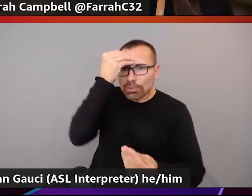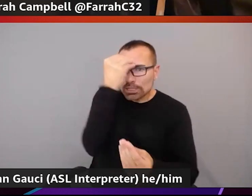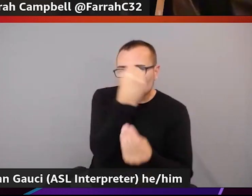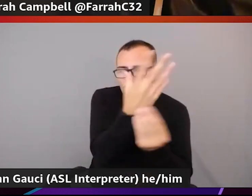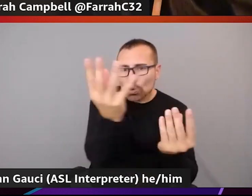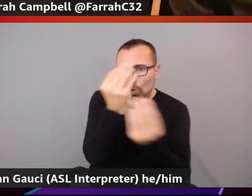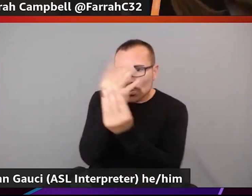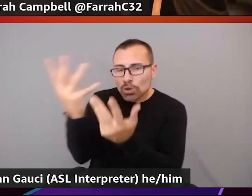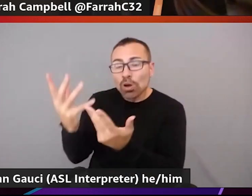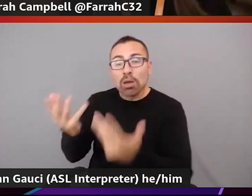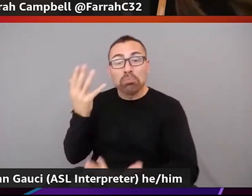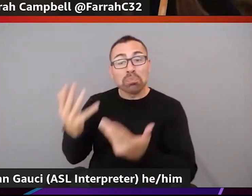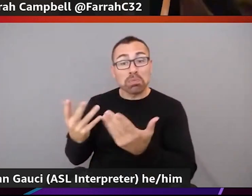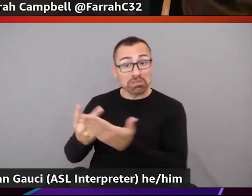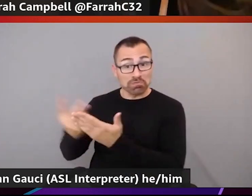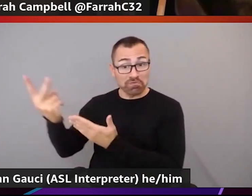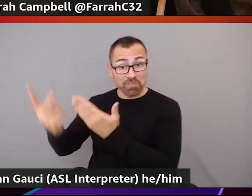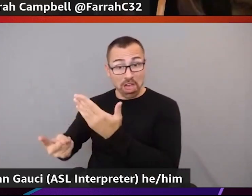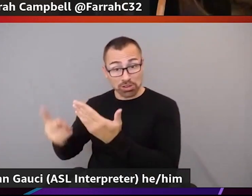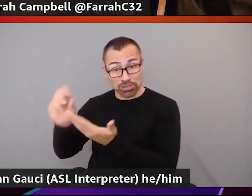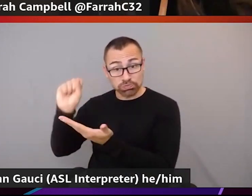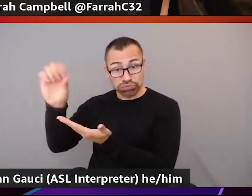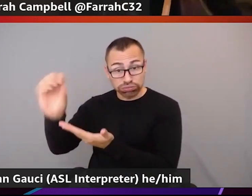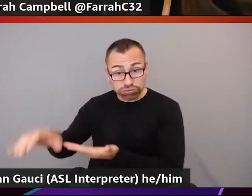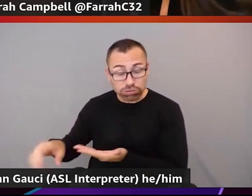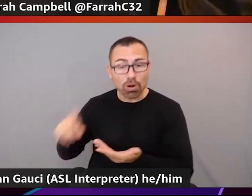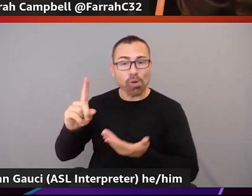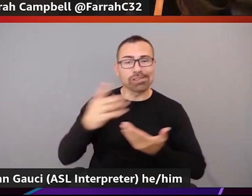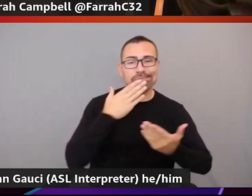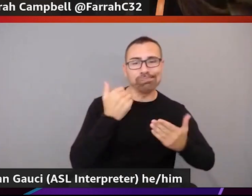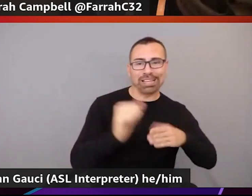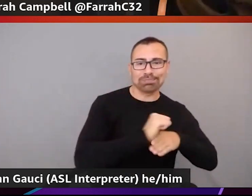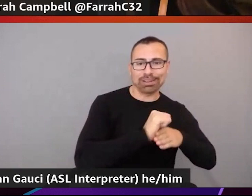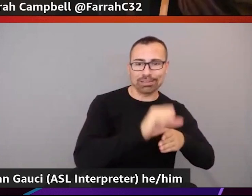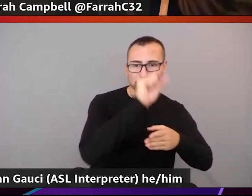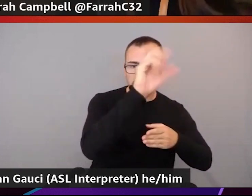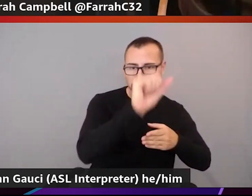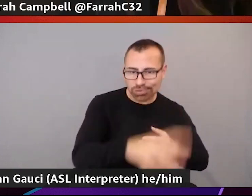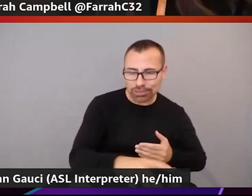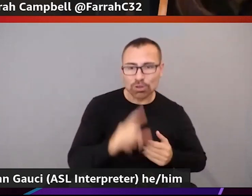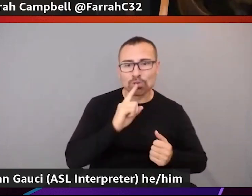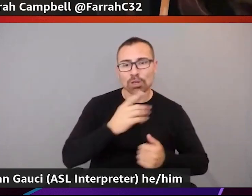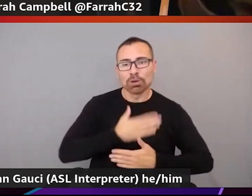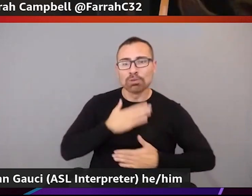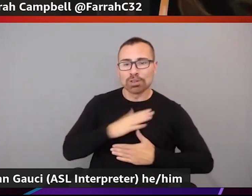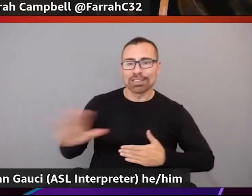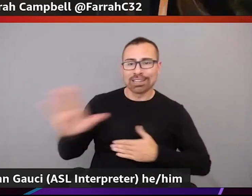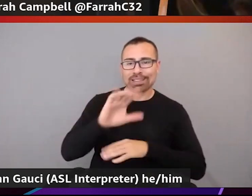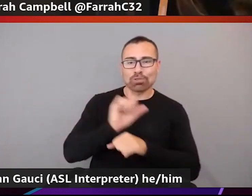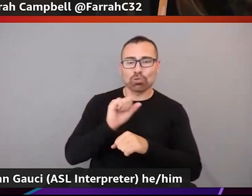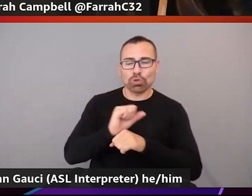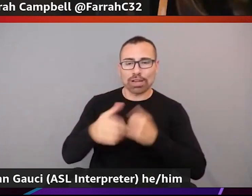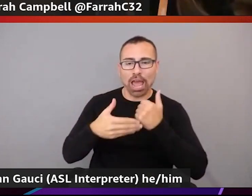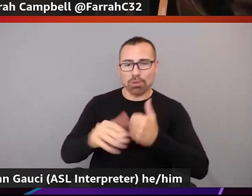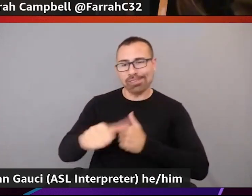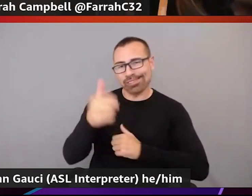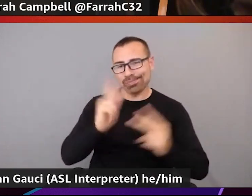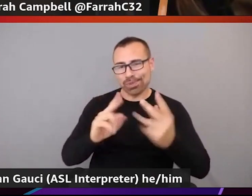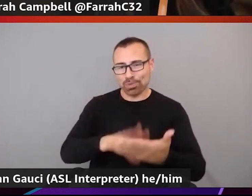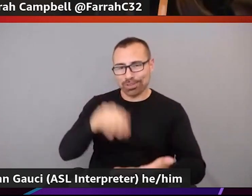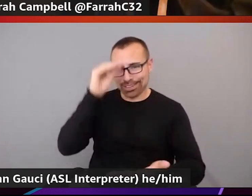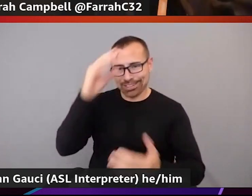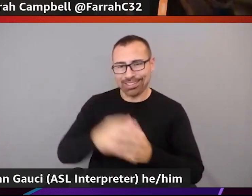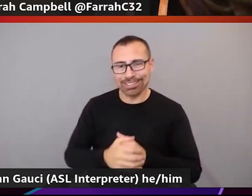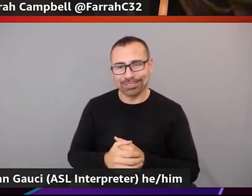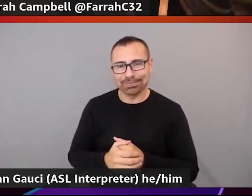practices that they've adopted. So definitely appreciate all the work that you've done to try to help enable others. For sure. Yeah, for sure. Well,